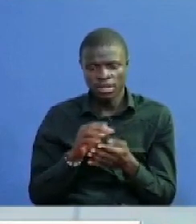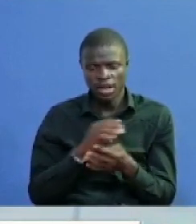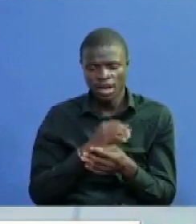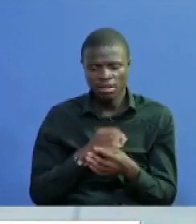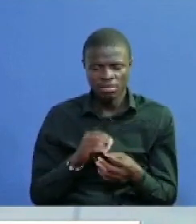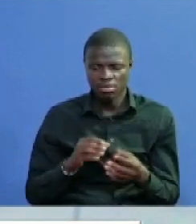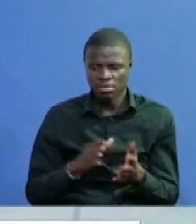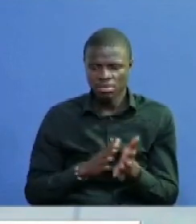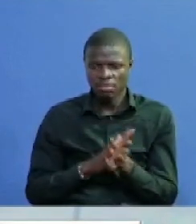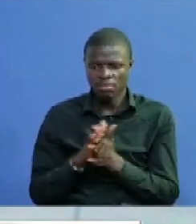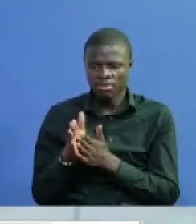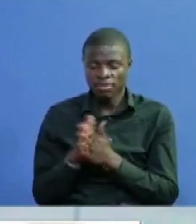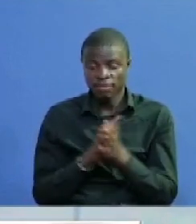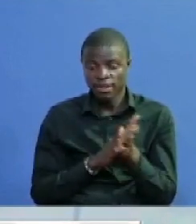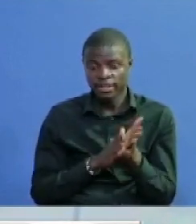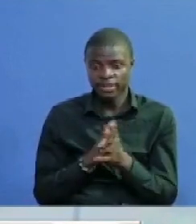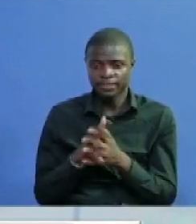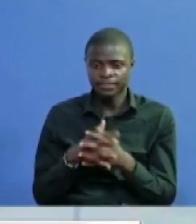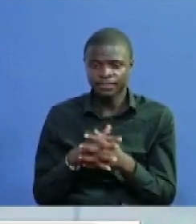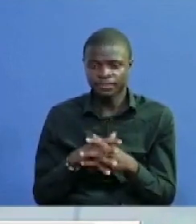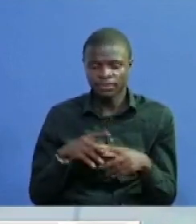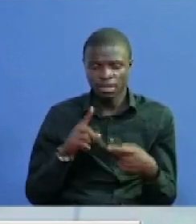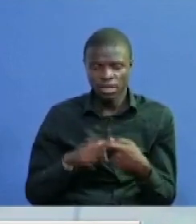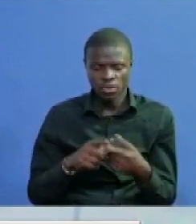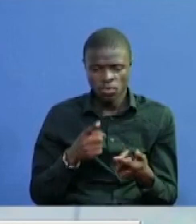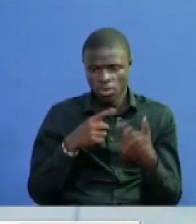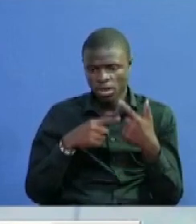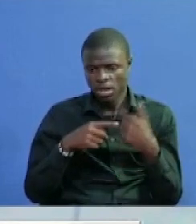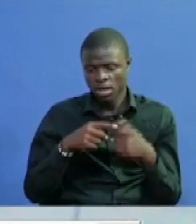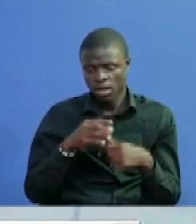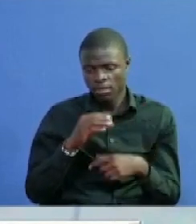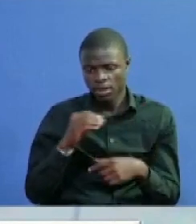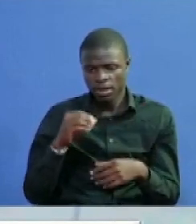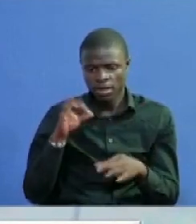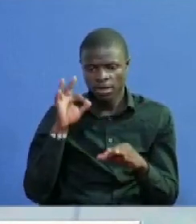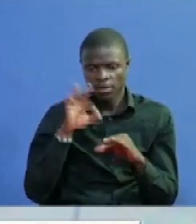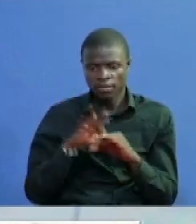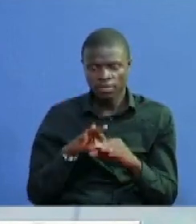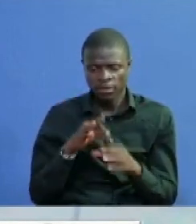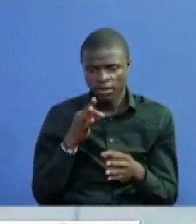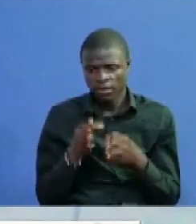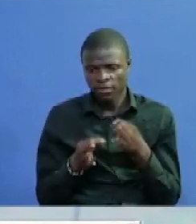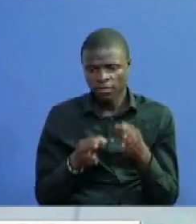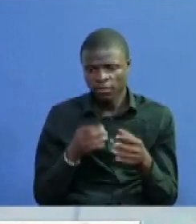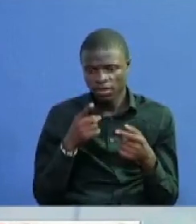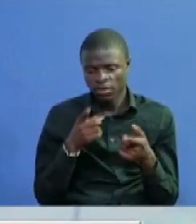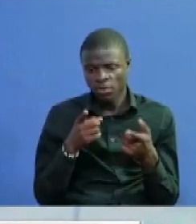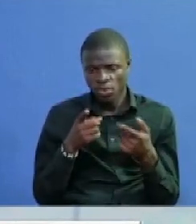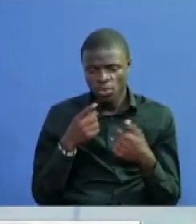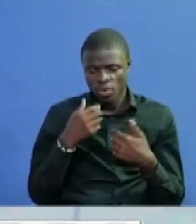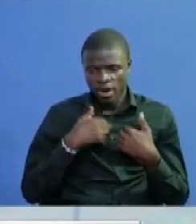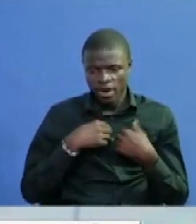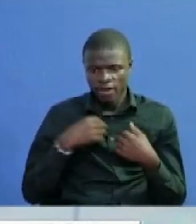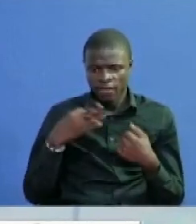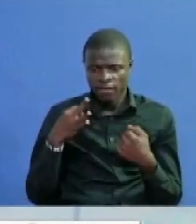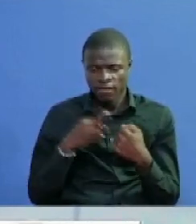motivated and incentivized to turn up and vote. Yeah. Now, when you have 8 million, a lot of them young people who